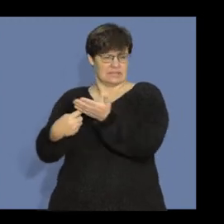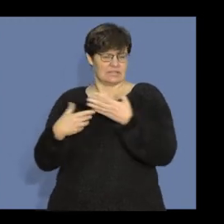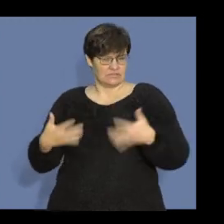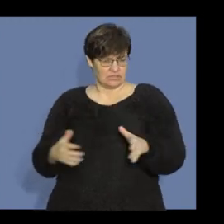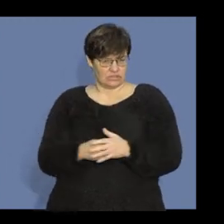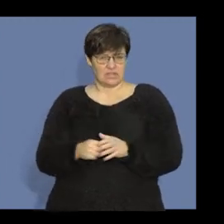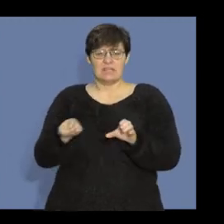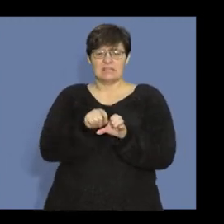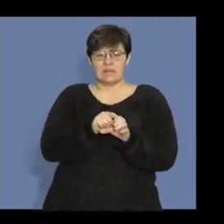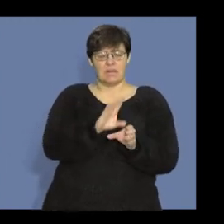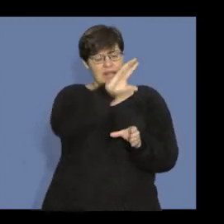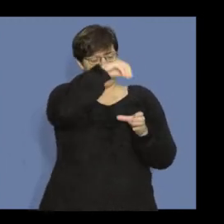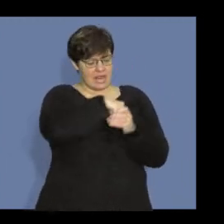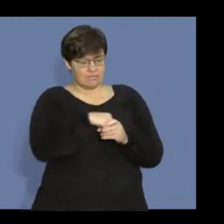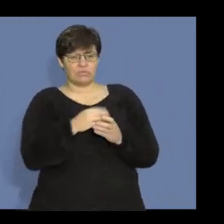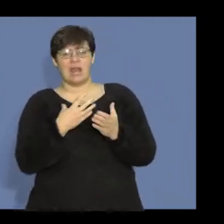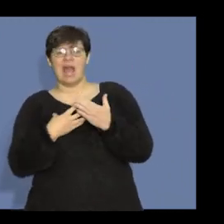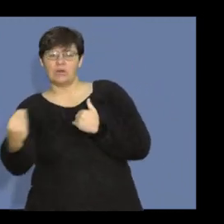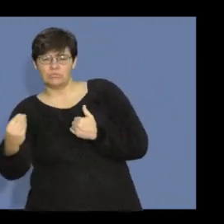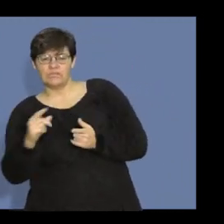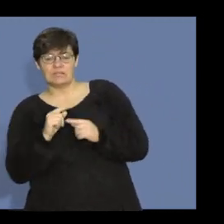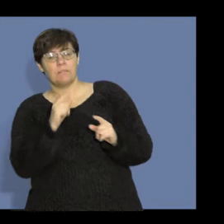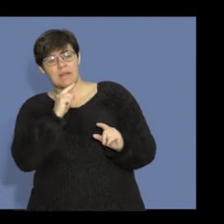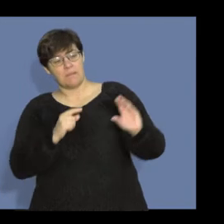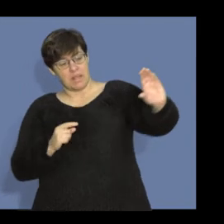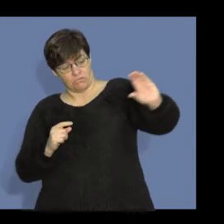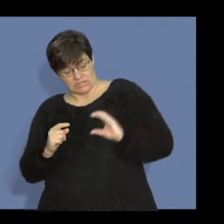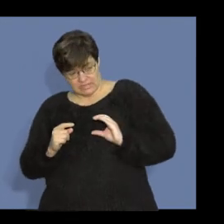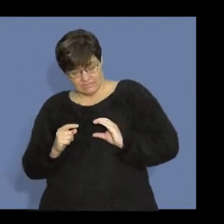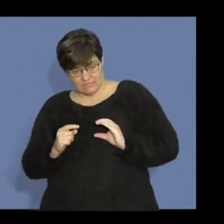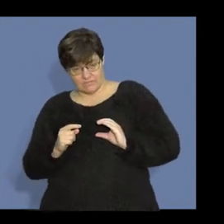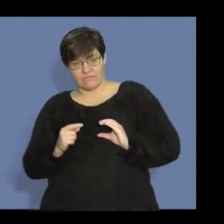about input and your output VAT. Now, remember,